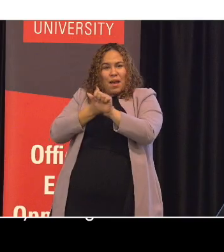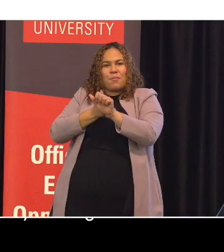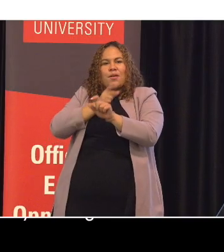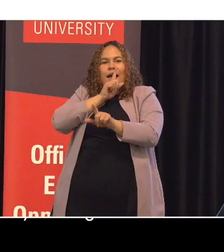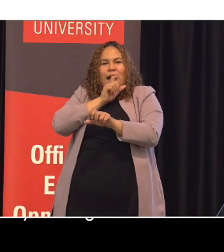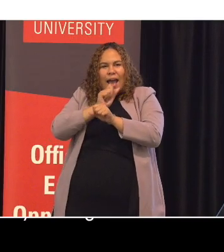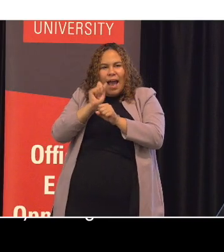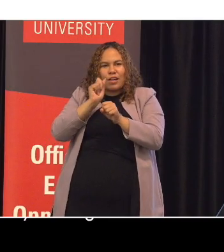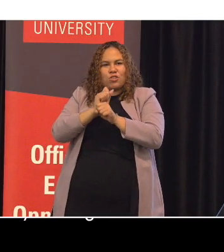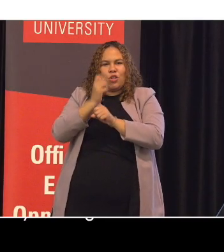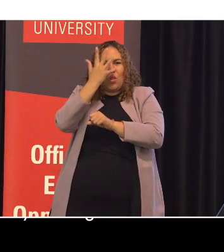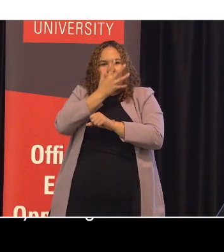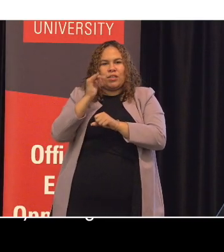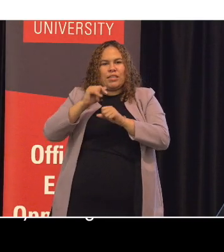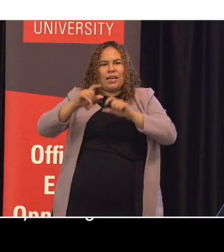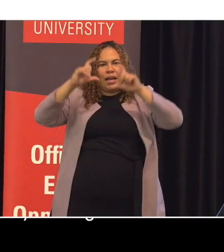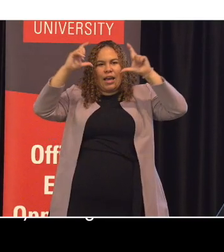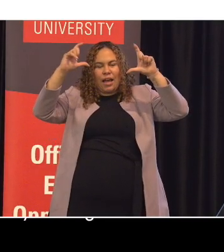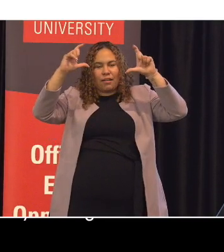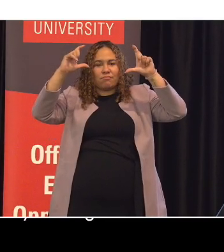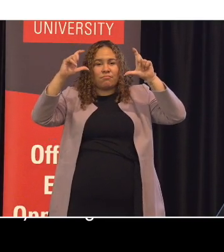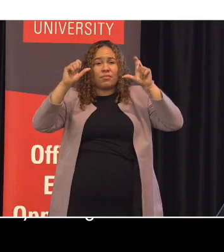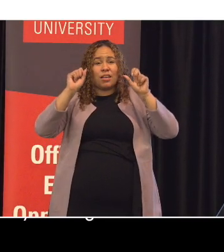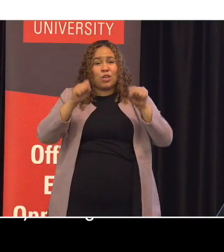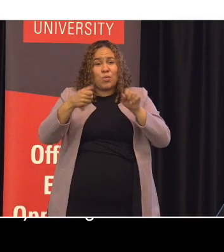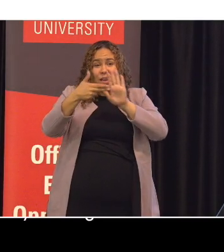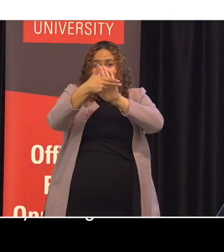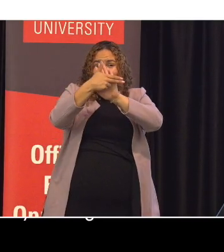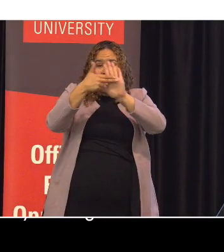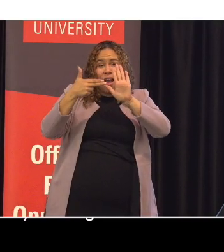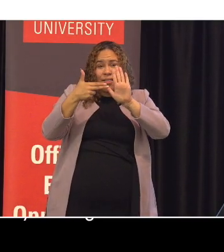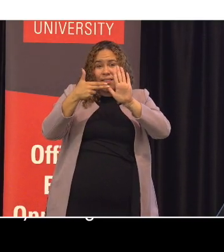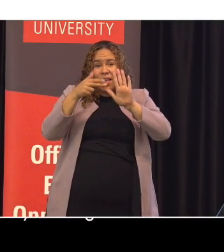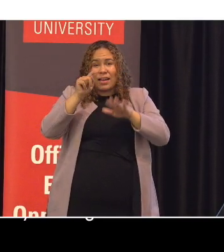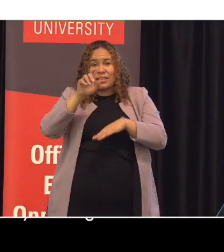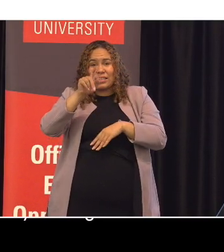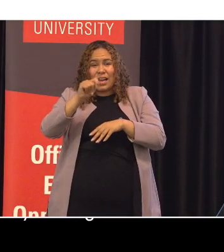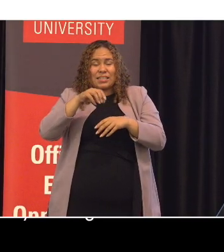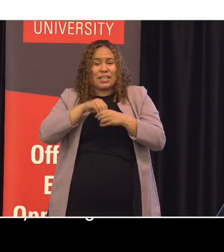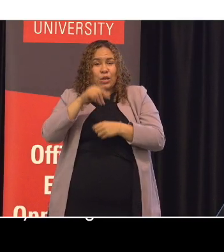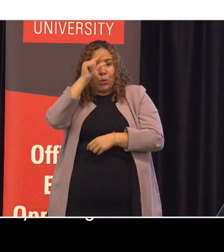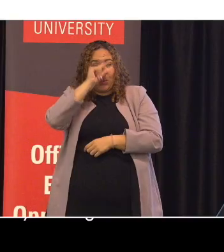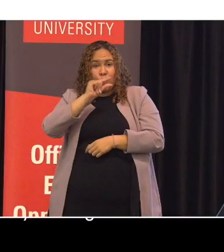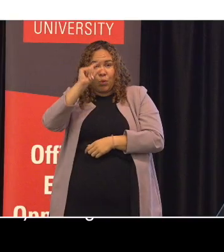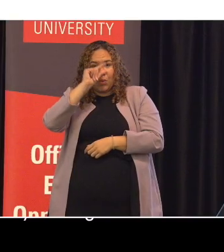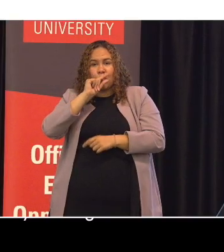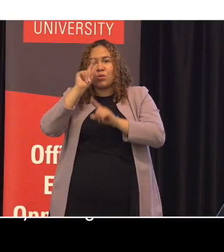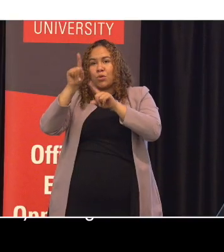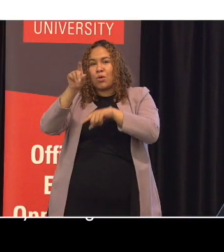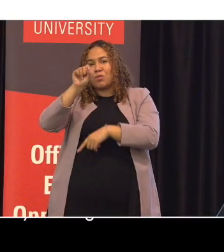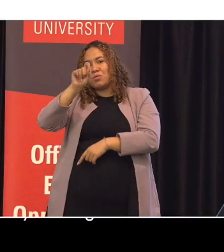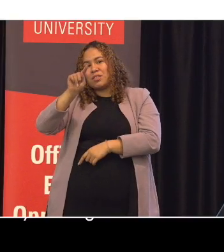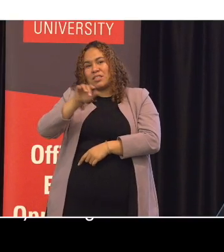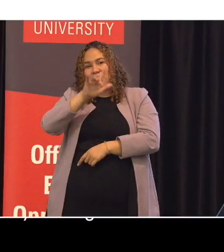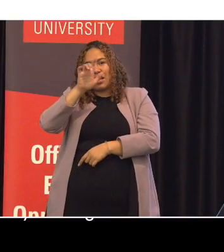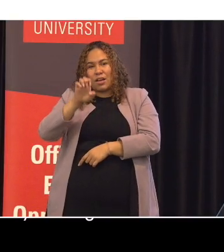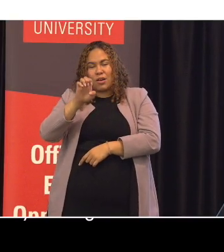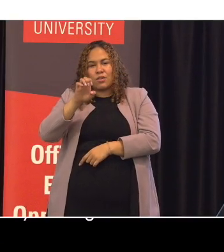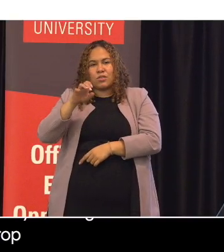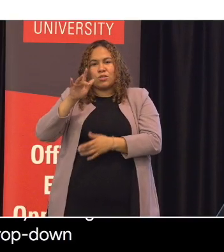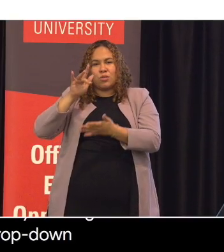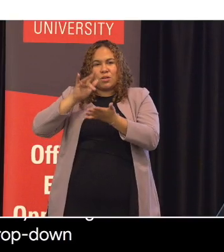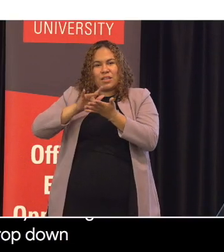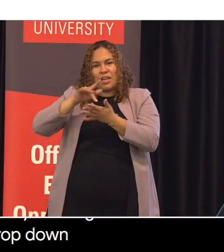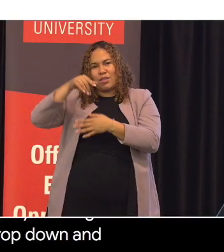heading. It's as easy as highlighting that text, and in Google, you go to the styles, you hit the drop